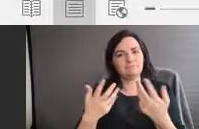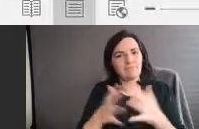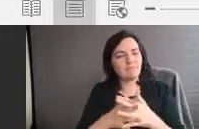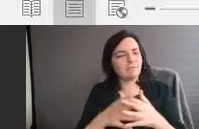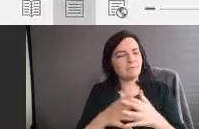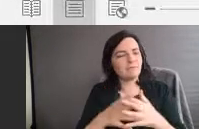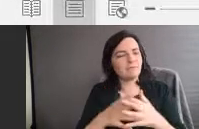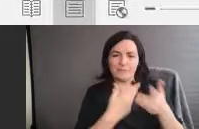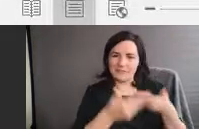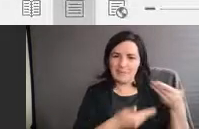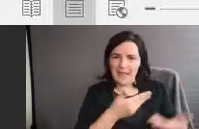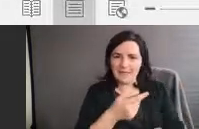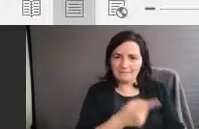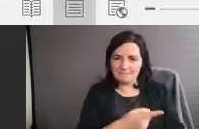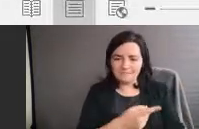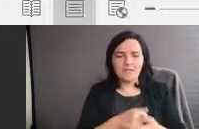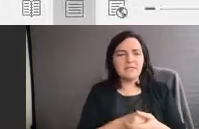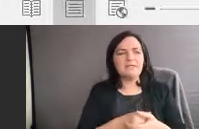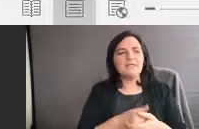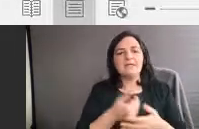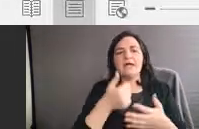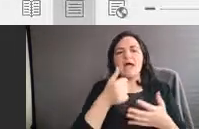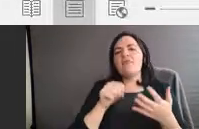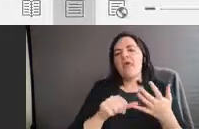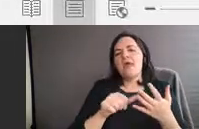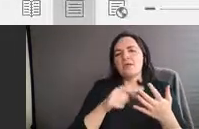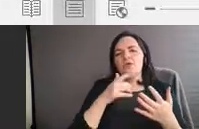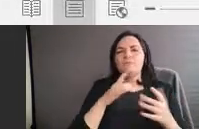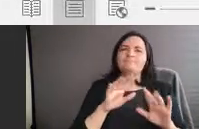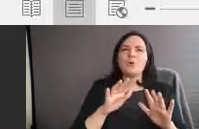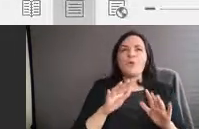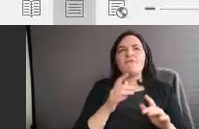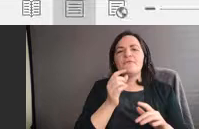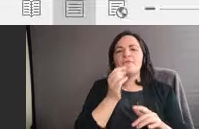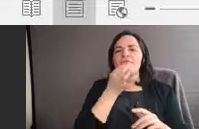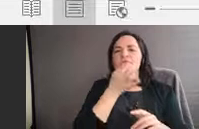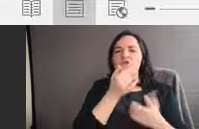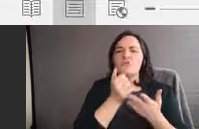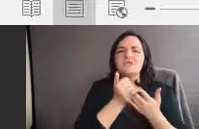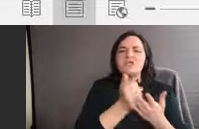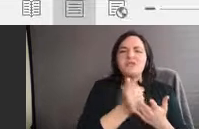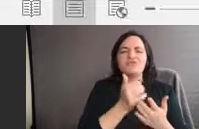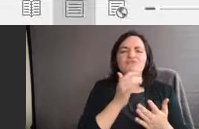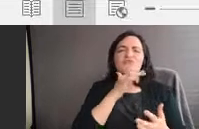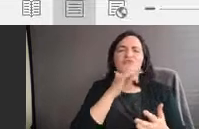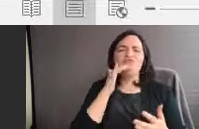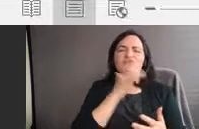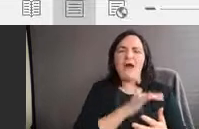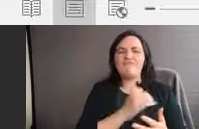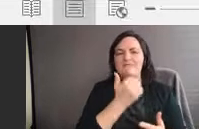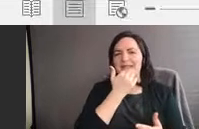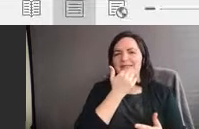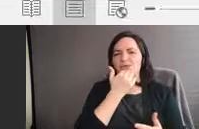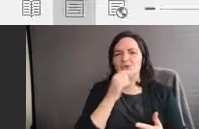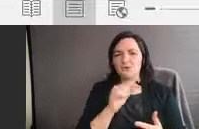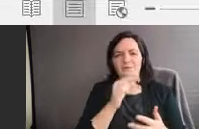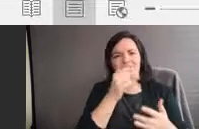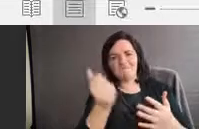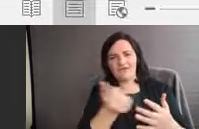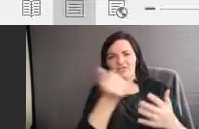And you're going to roughly suggest some dates by which you're going to complete